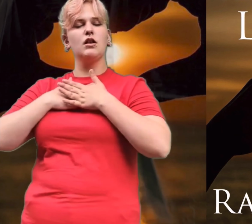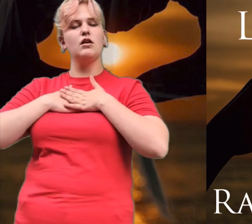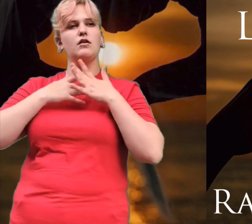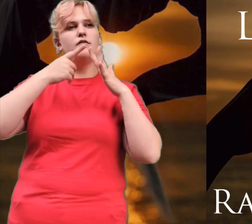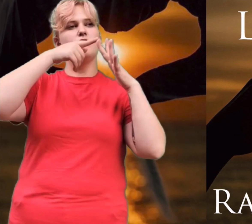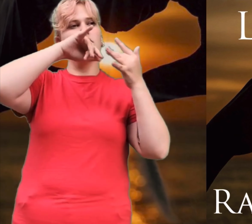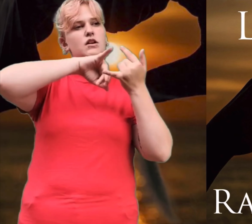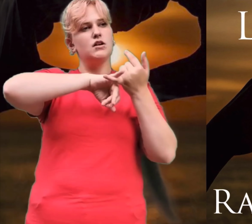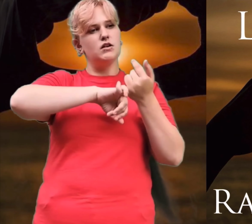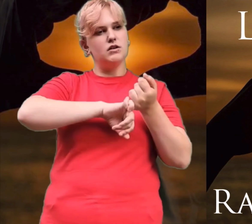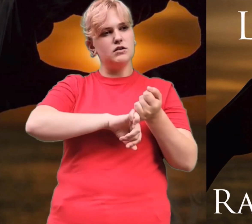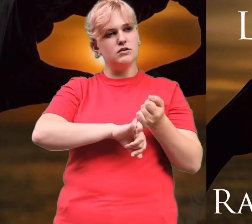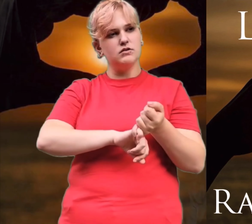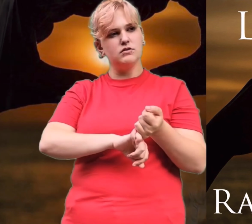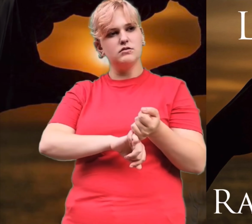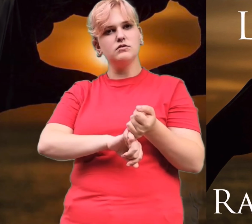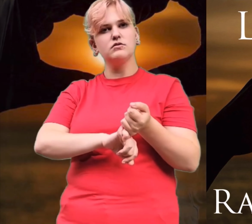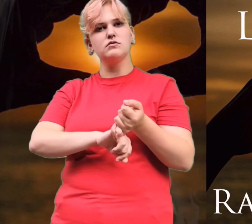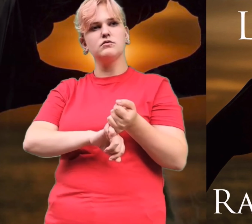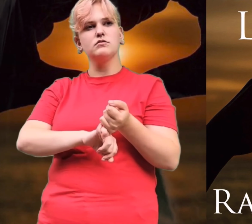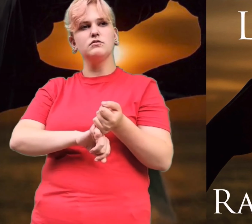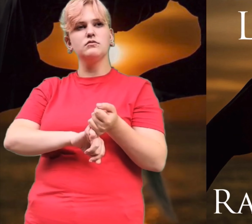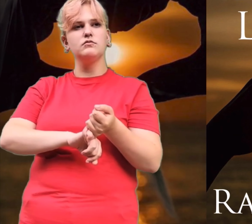Love is.